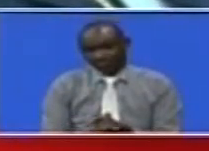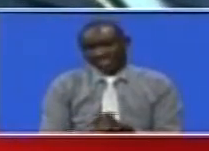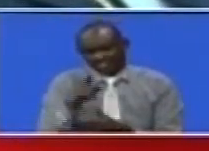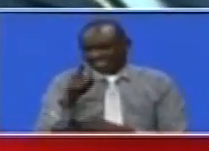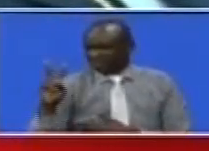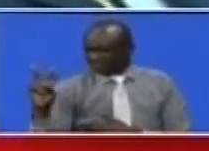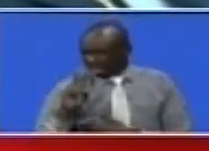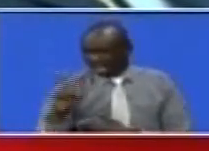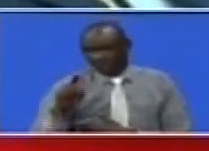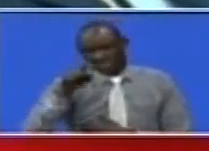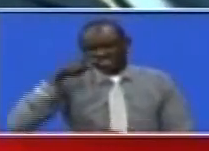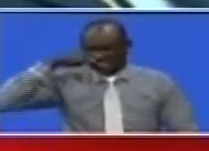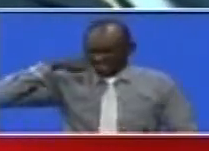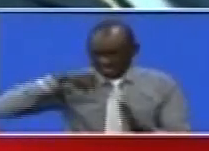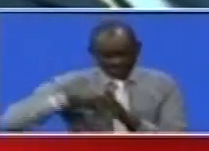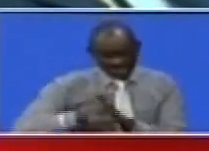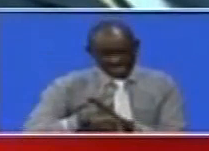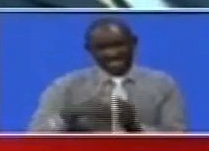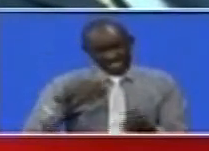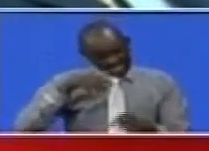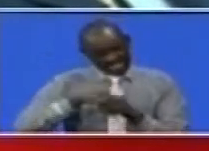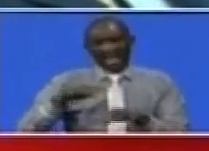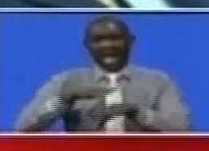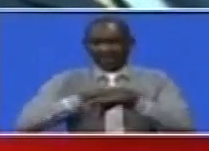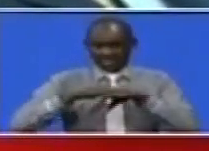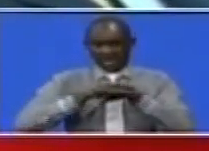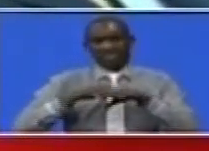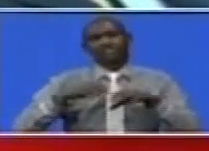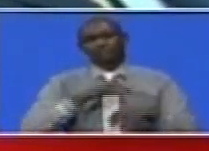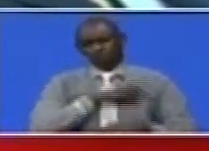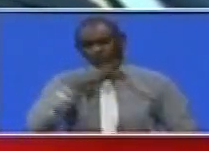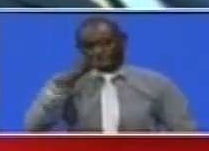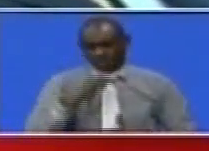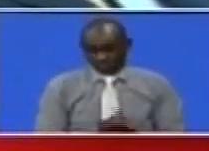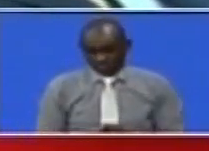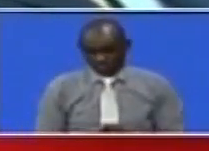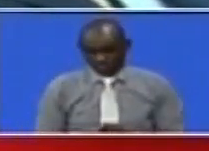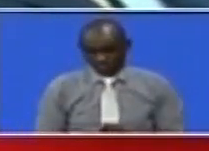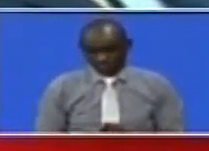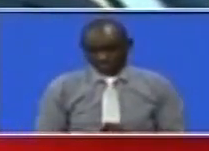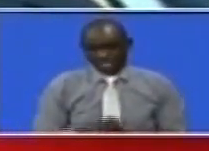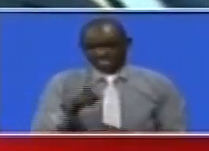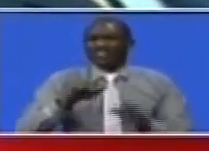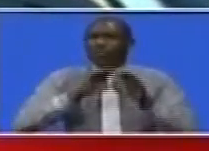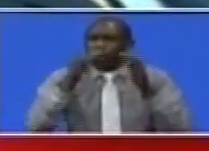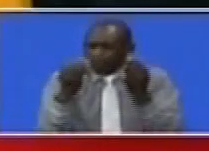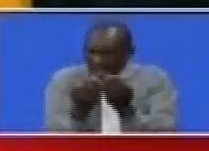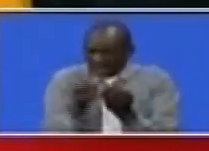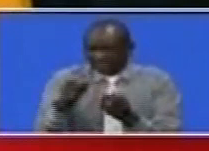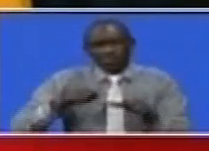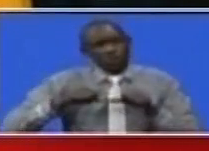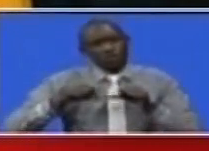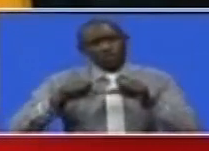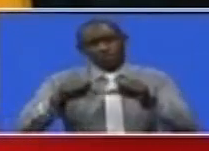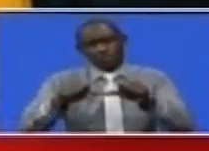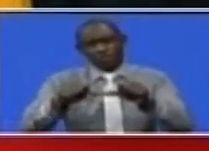These values are deeply rooted in the African soul. In a world which continues